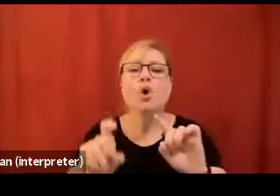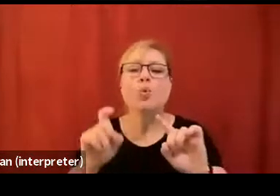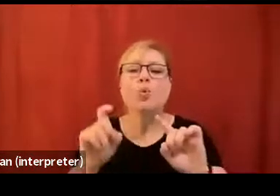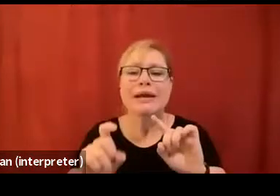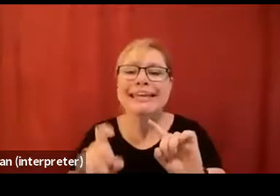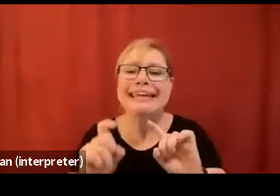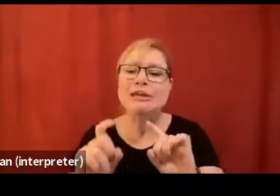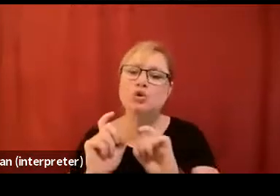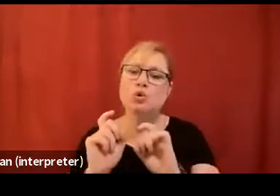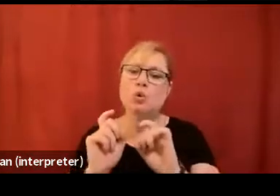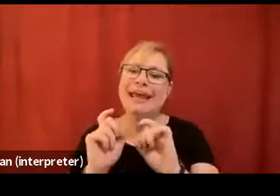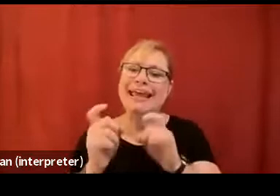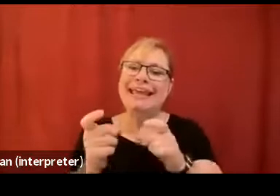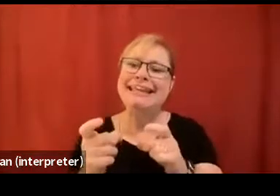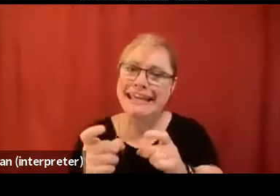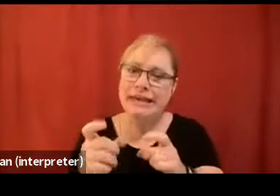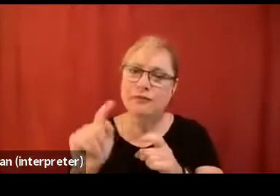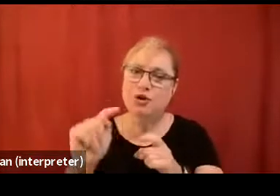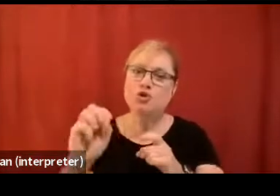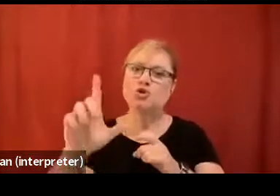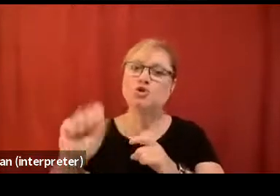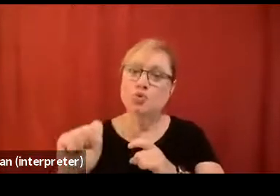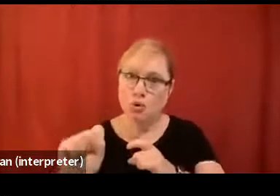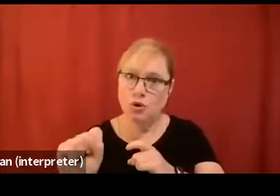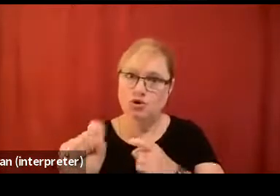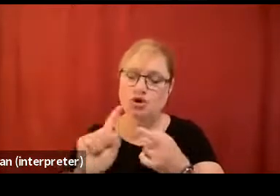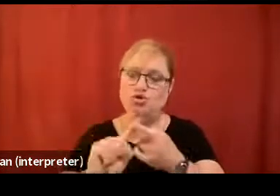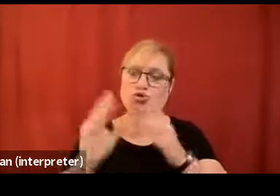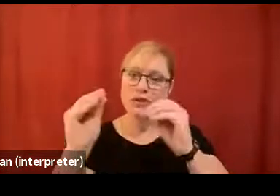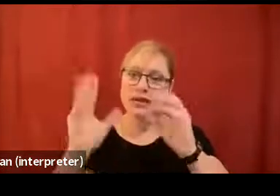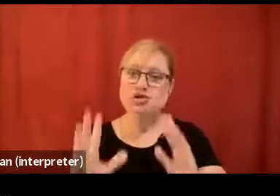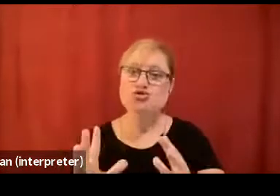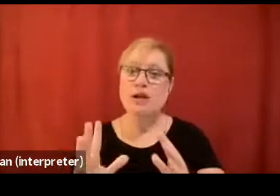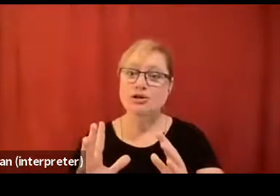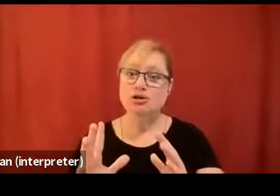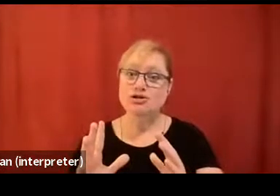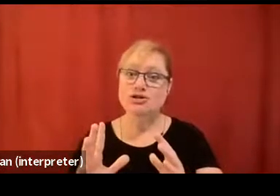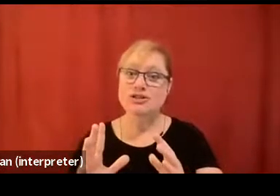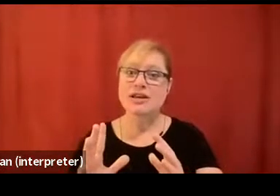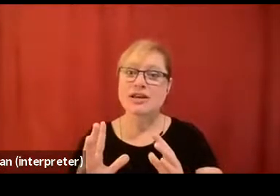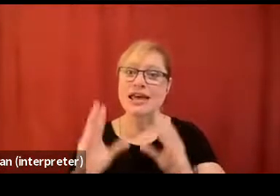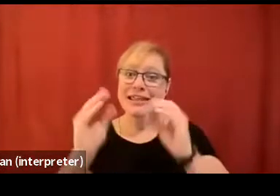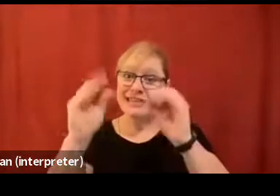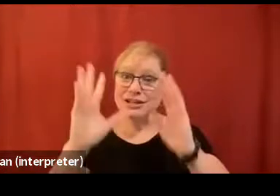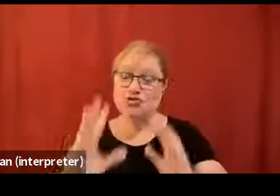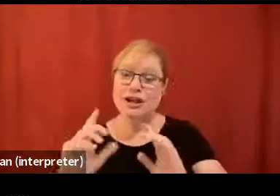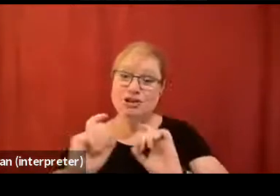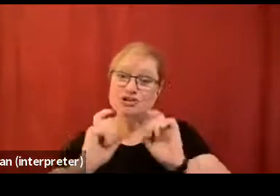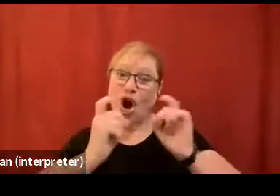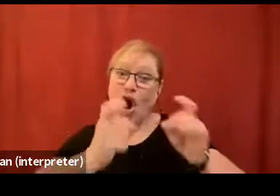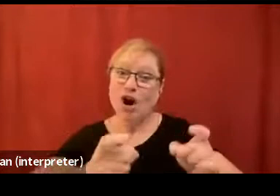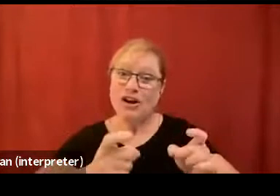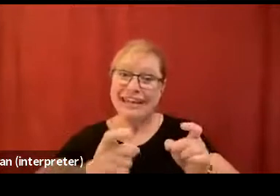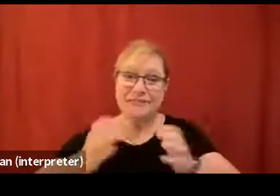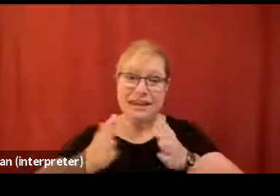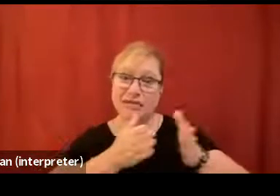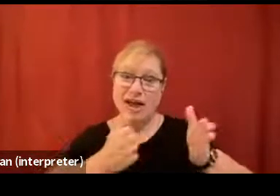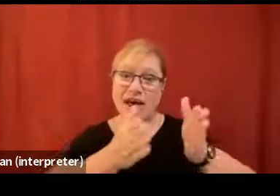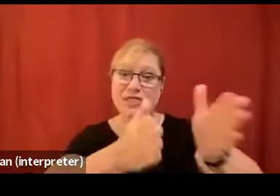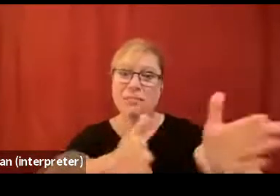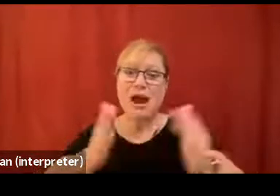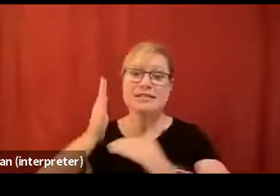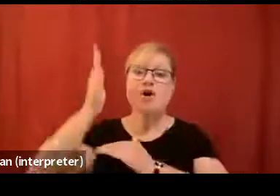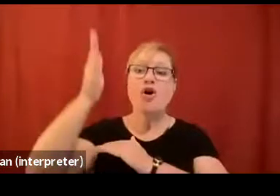instructors that are providing the path forward when our students get back into